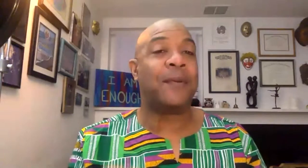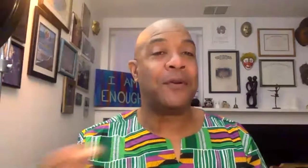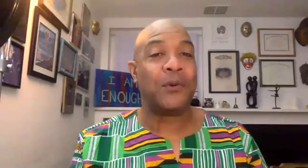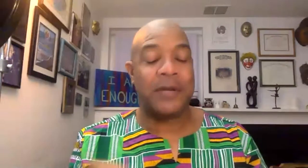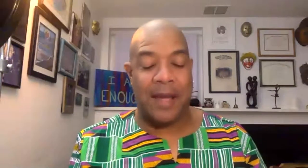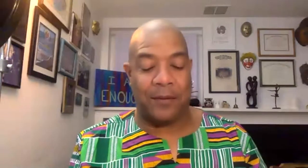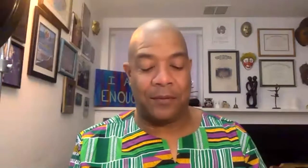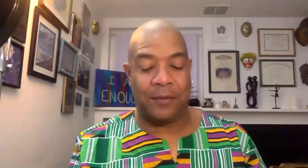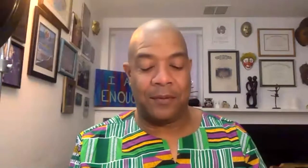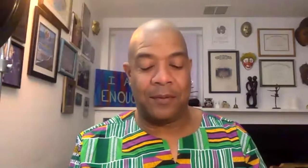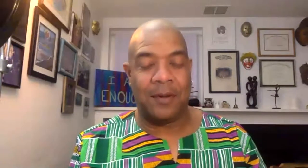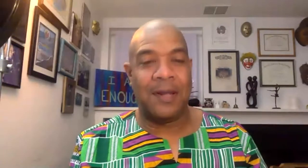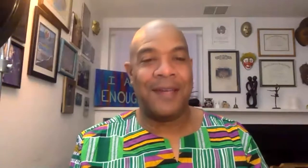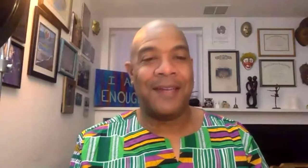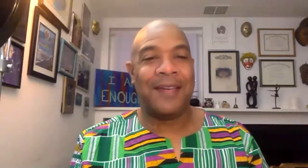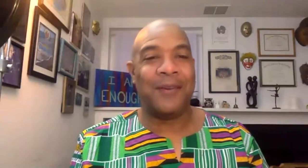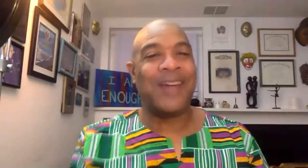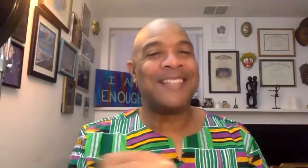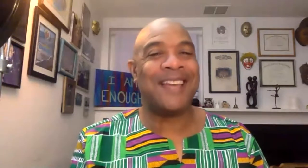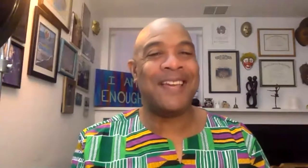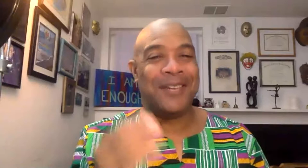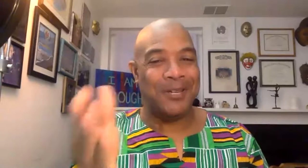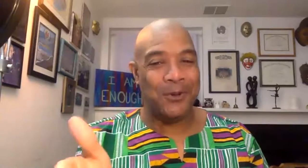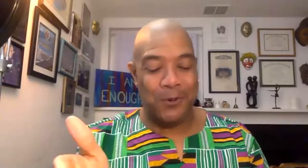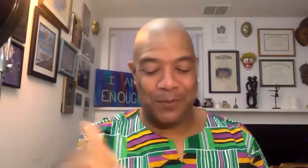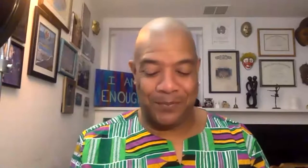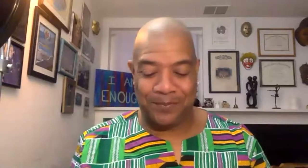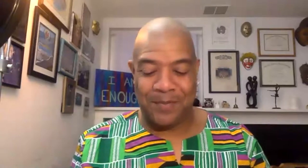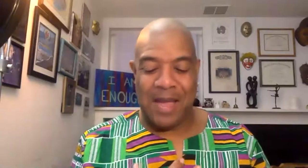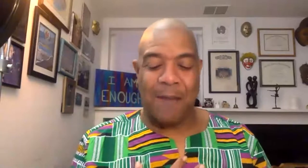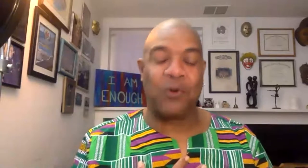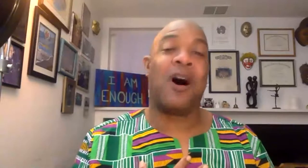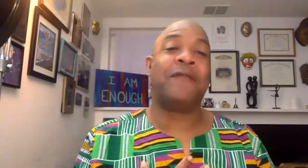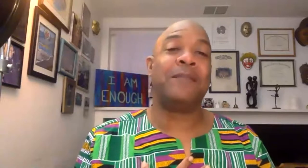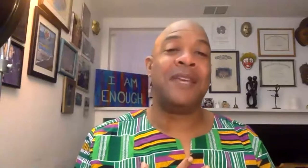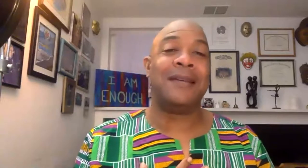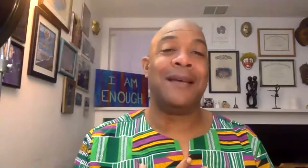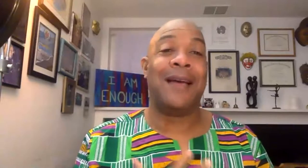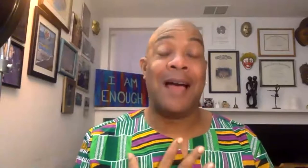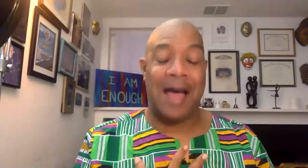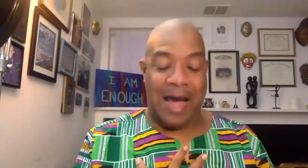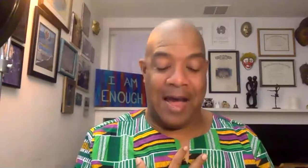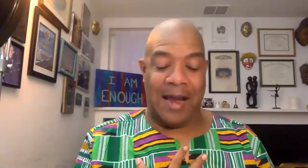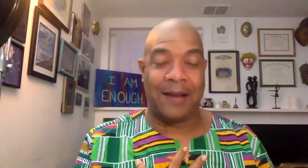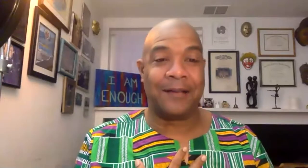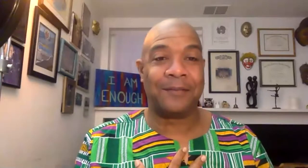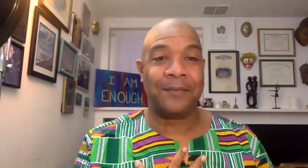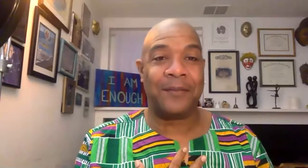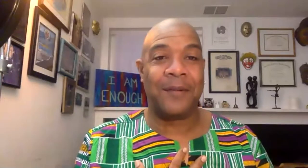up nor down. When I say you, I more often mean